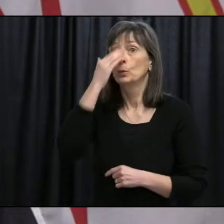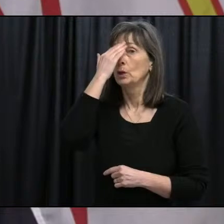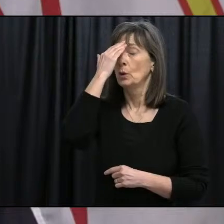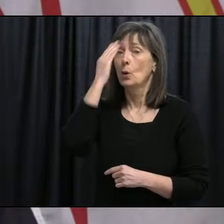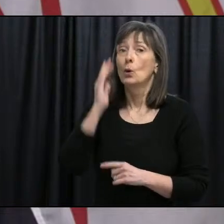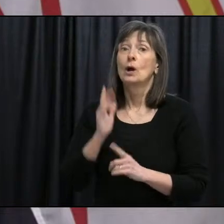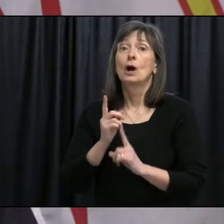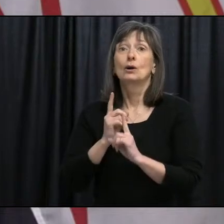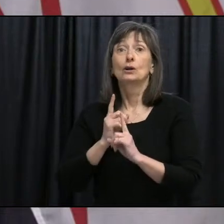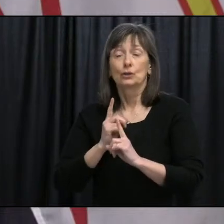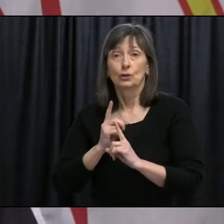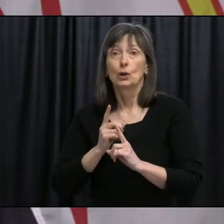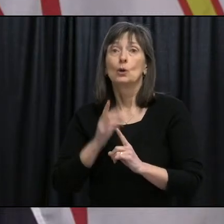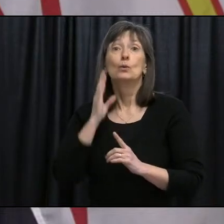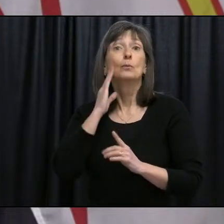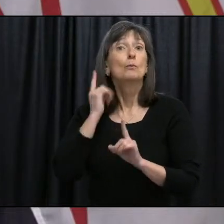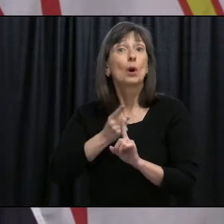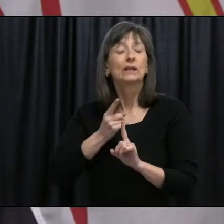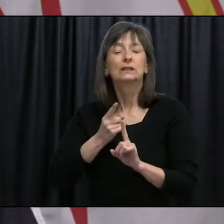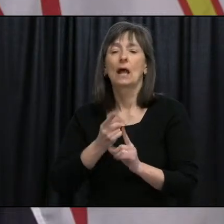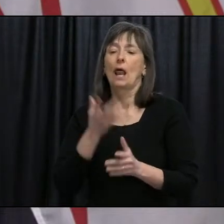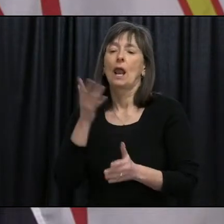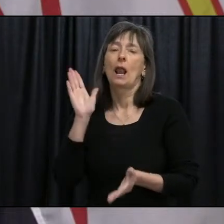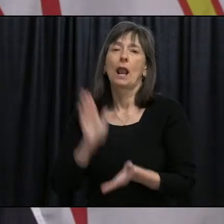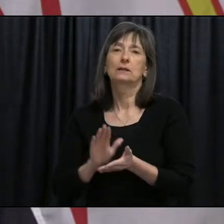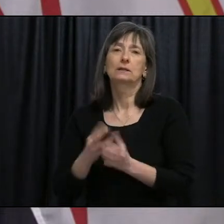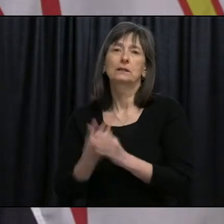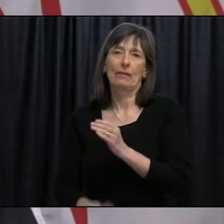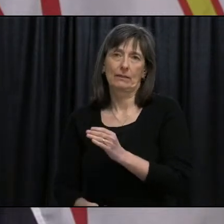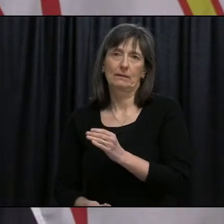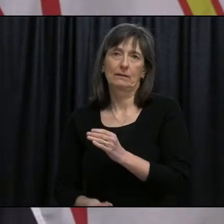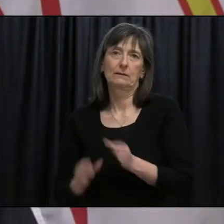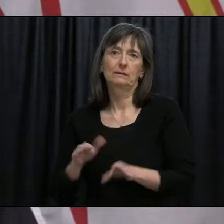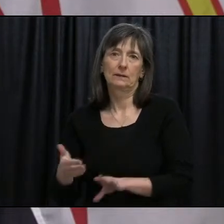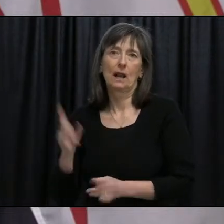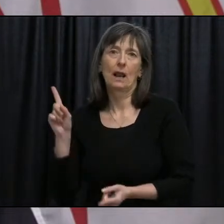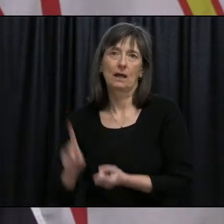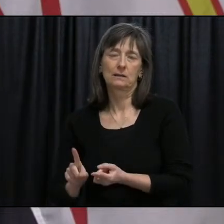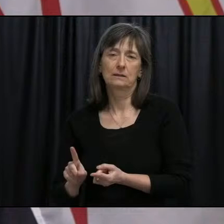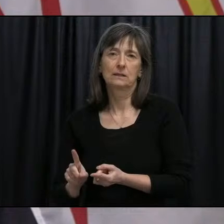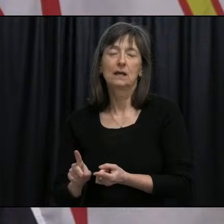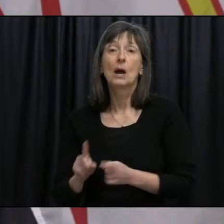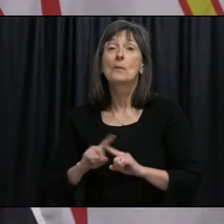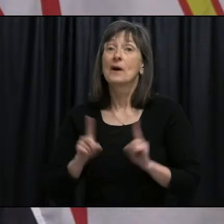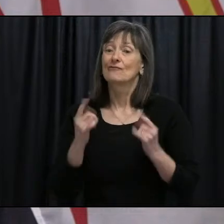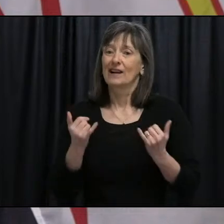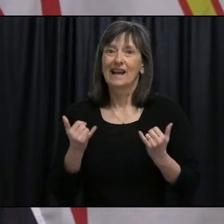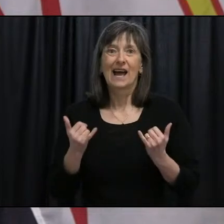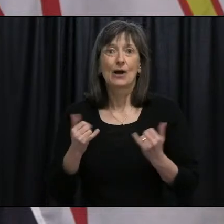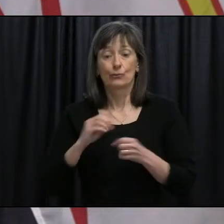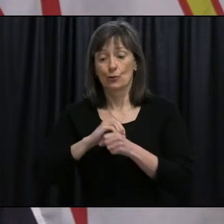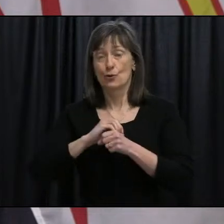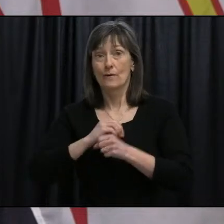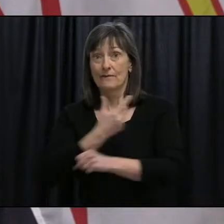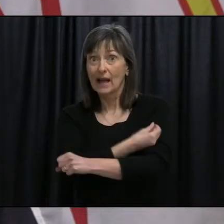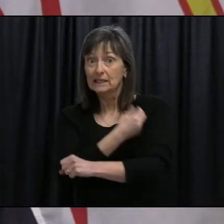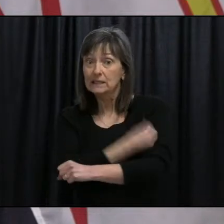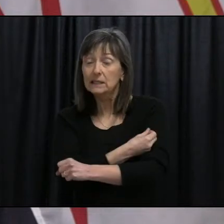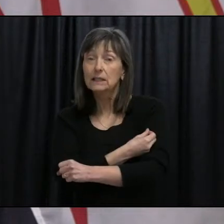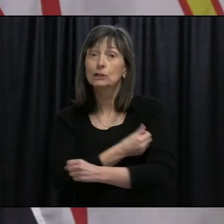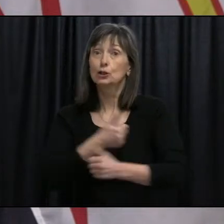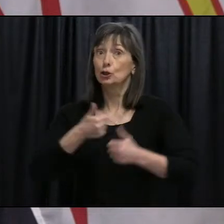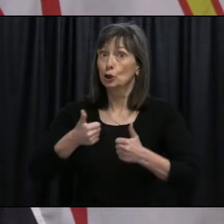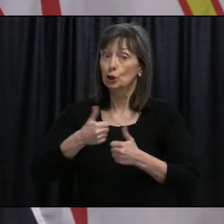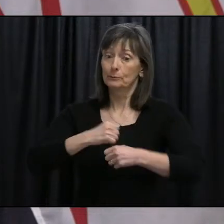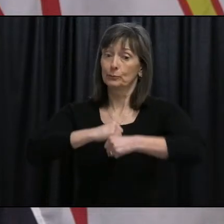vaccinations will also reduce transmission of the virus and improve the epidemiology, it is simply too early for us to know just yet. It takes time